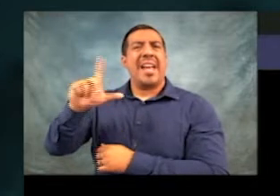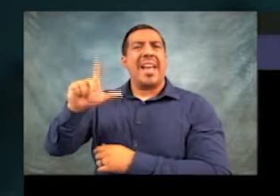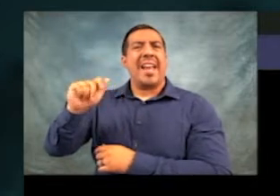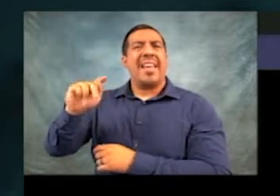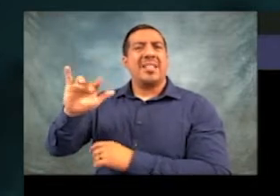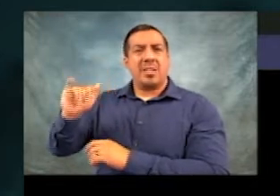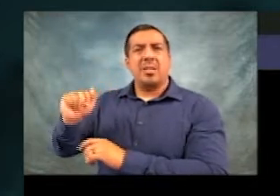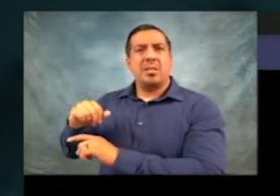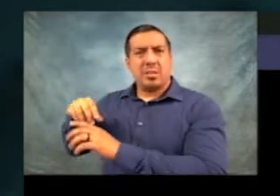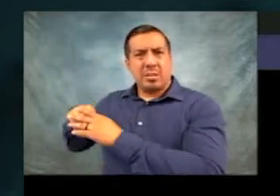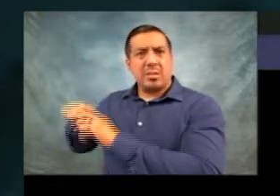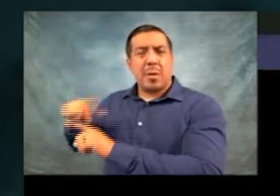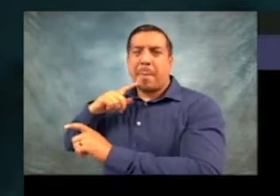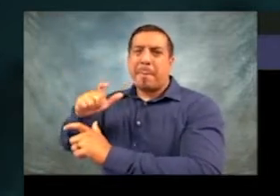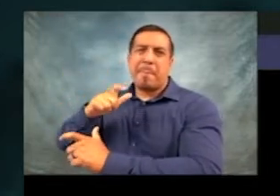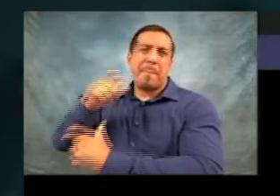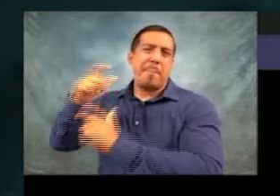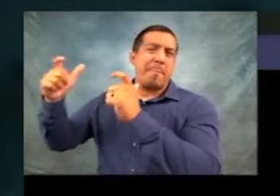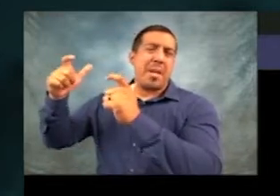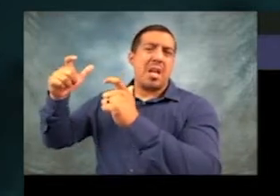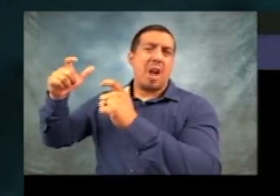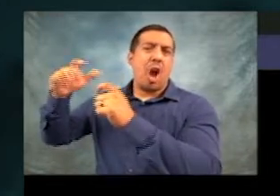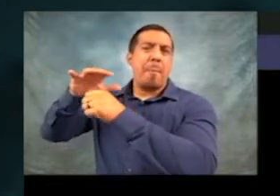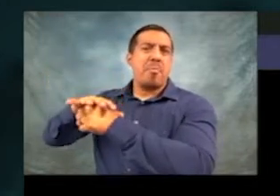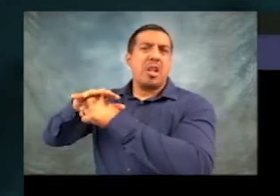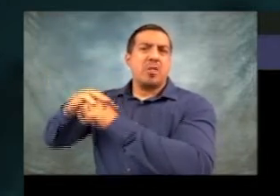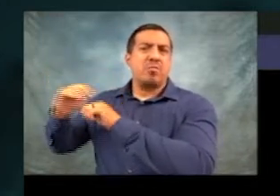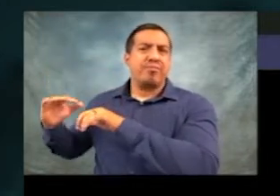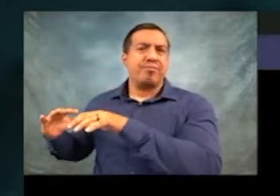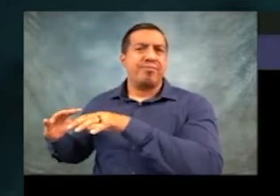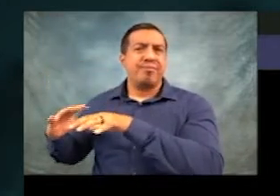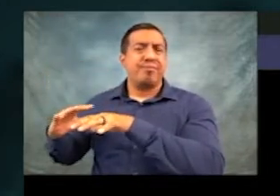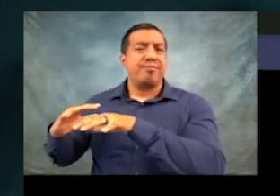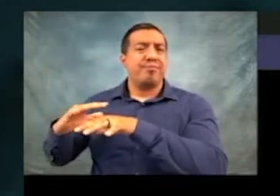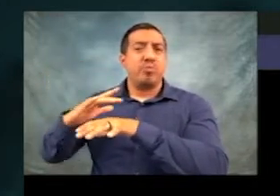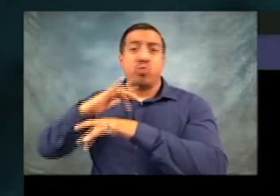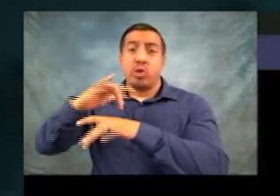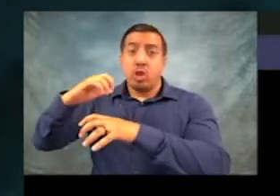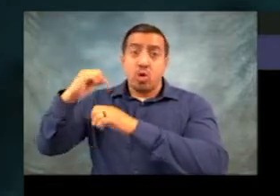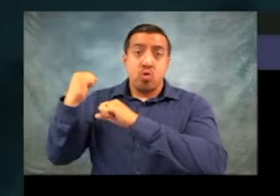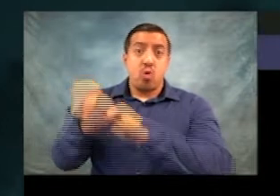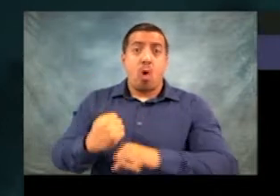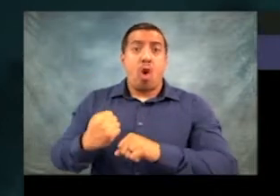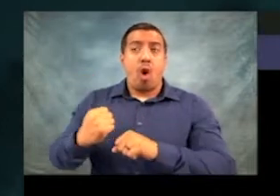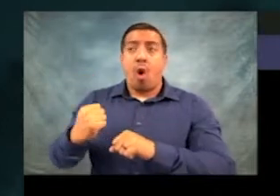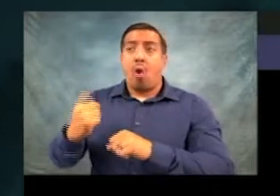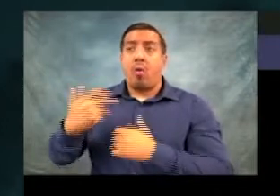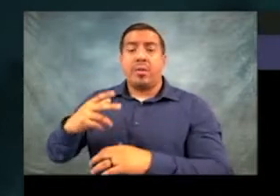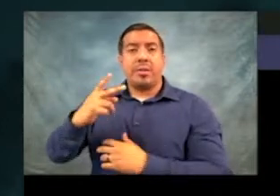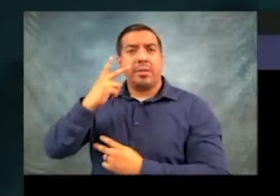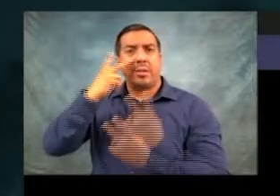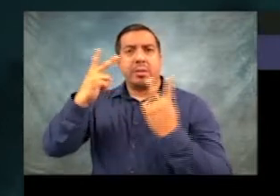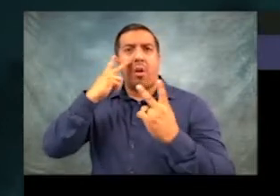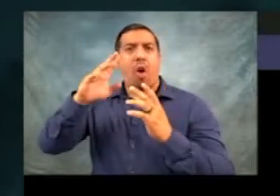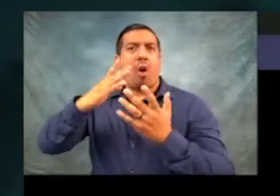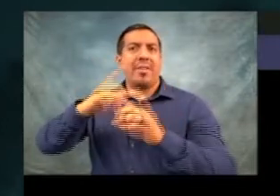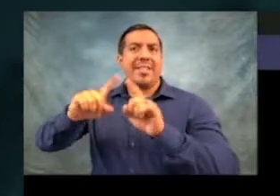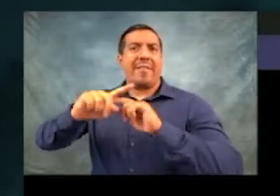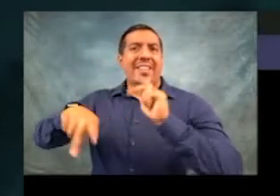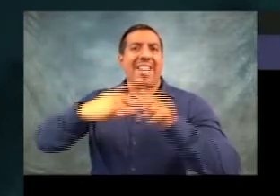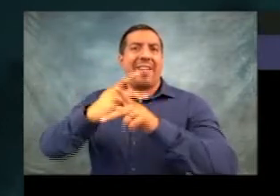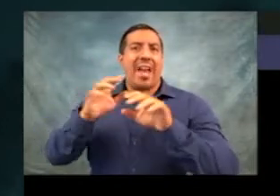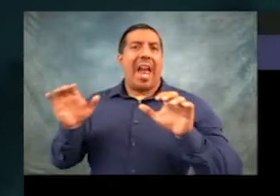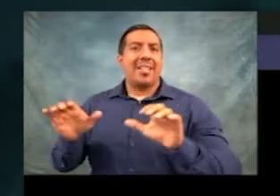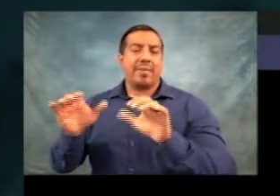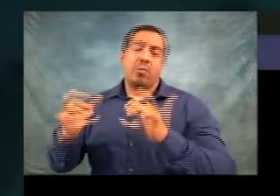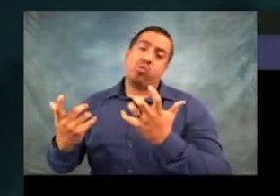area of high pressure. So big high pressure out over the Atlantic. And it was strong enough that it tended to shove all of the activity,